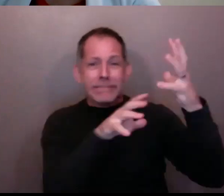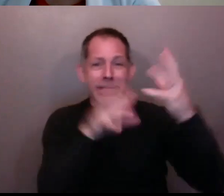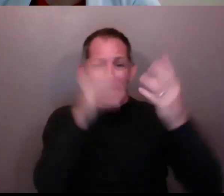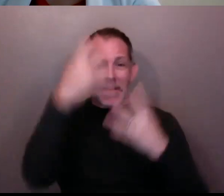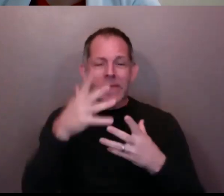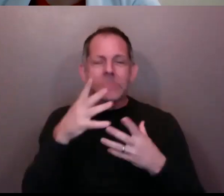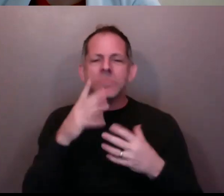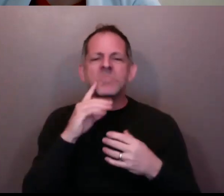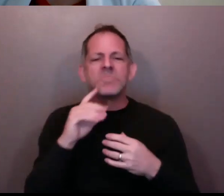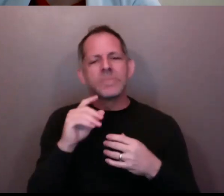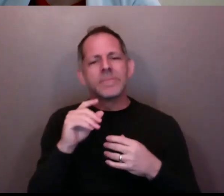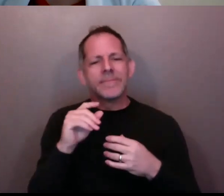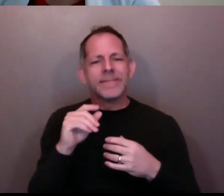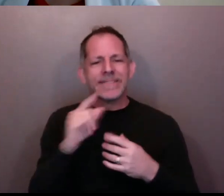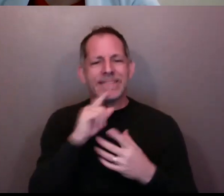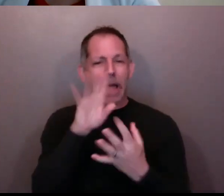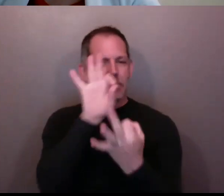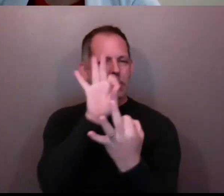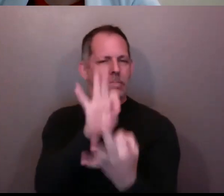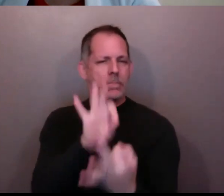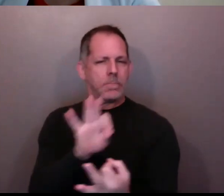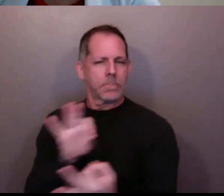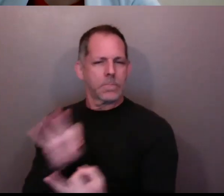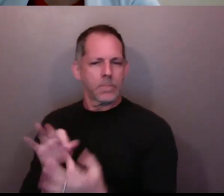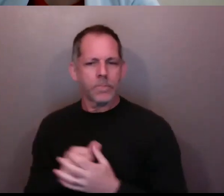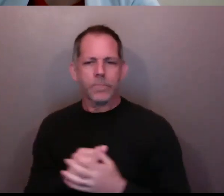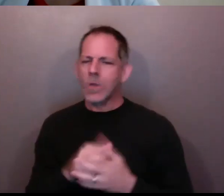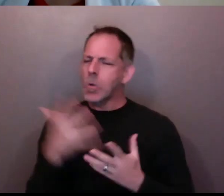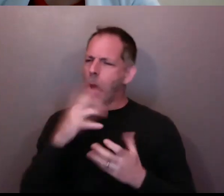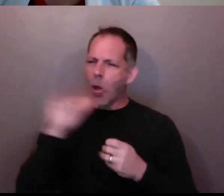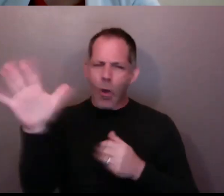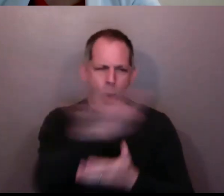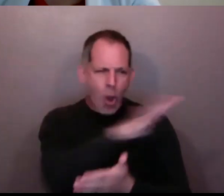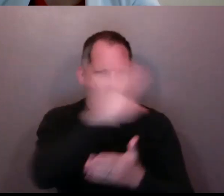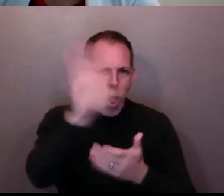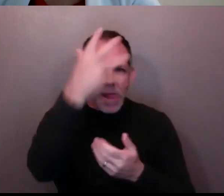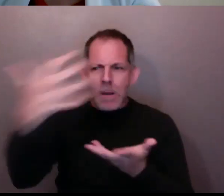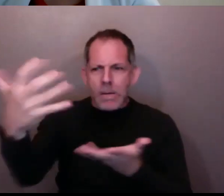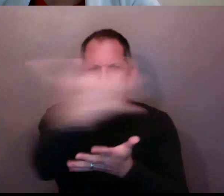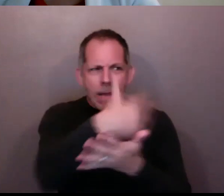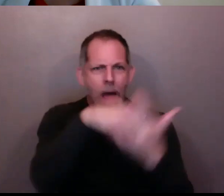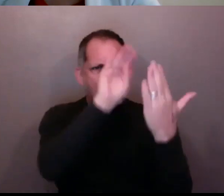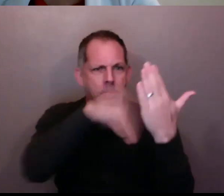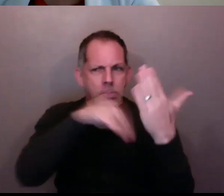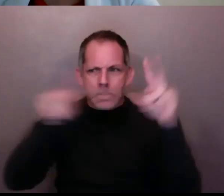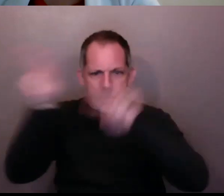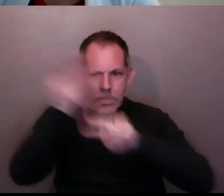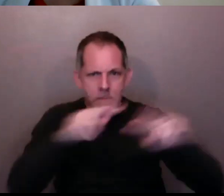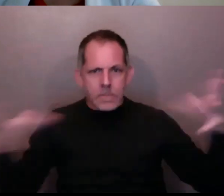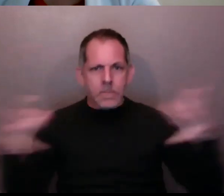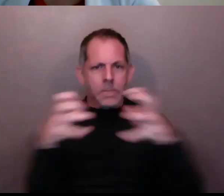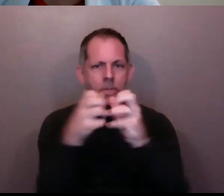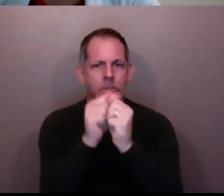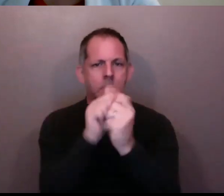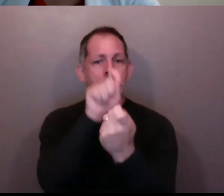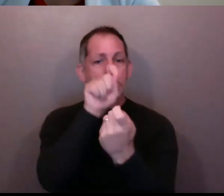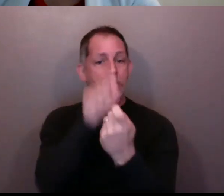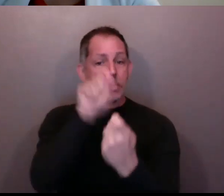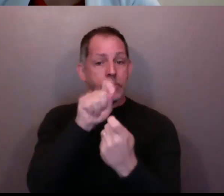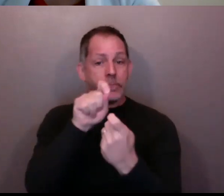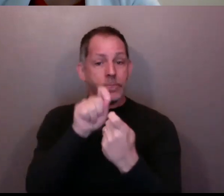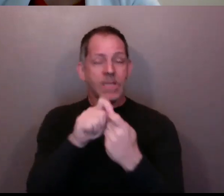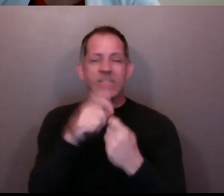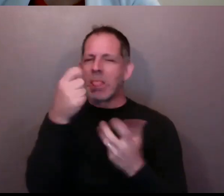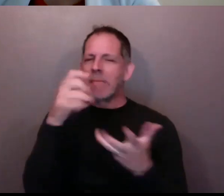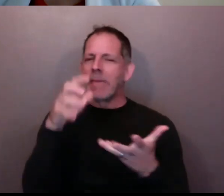know, precise, accurate numbers in the long run, but in the short run, glitches like this have occurred from time to